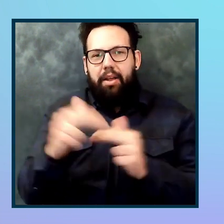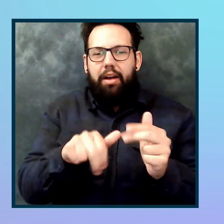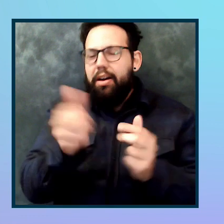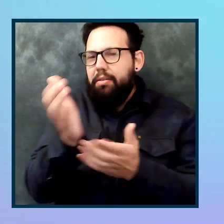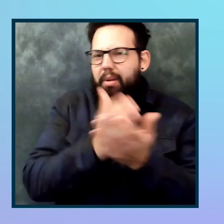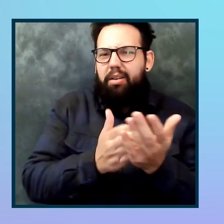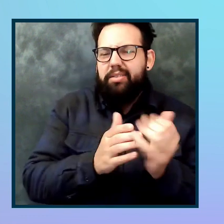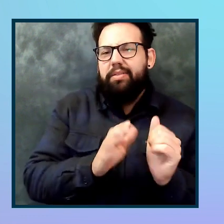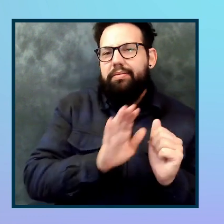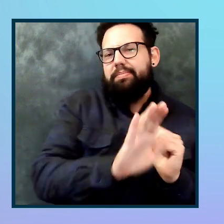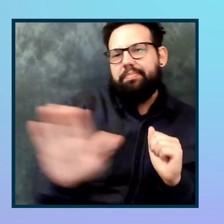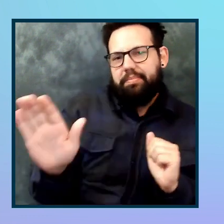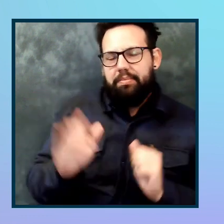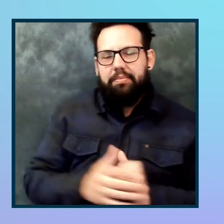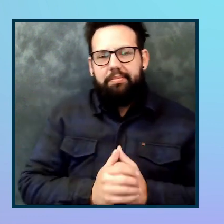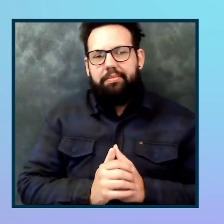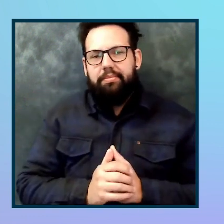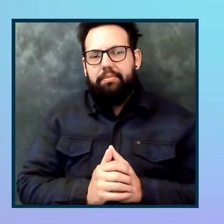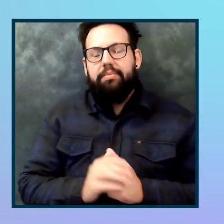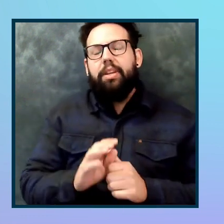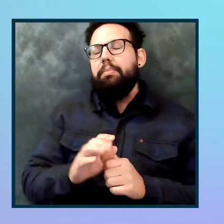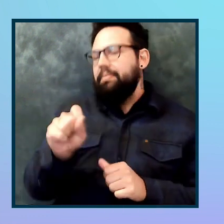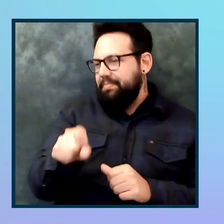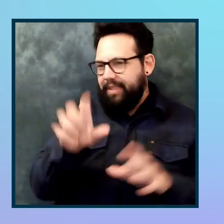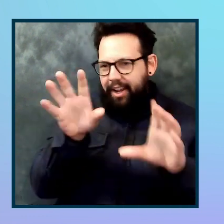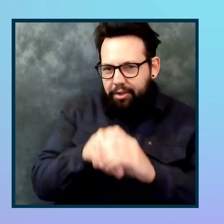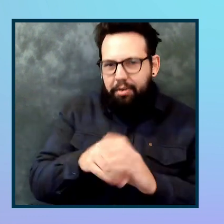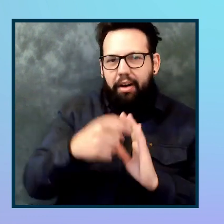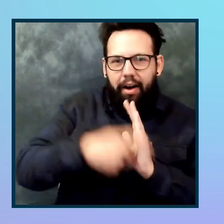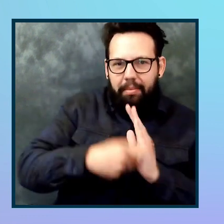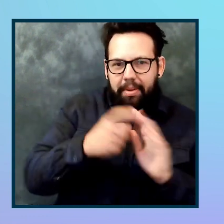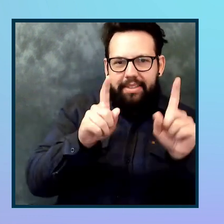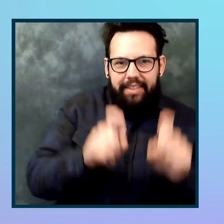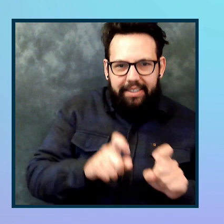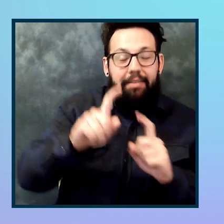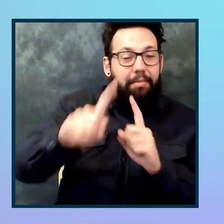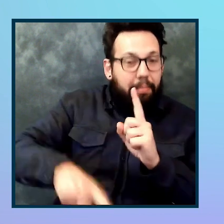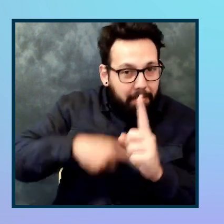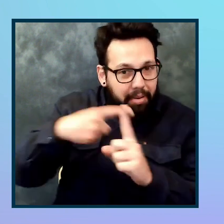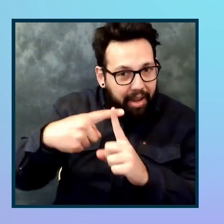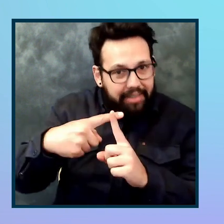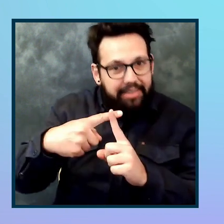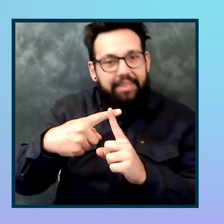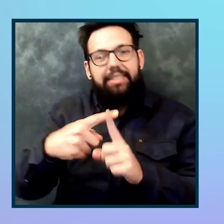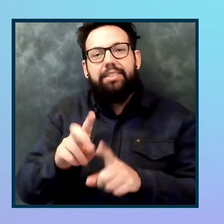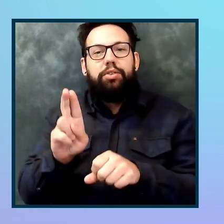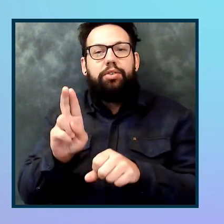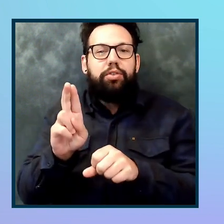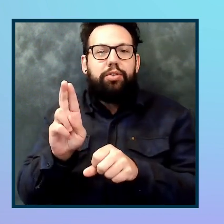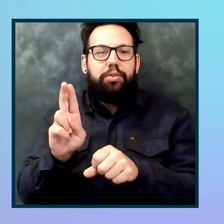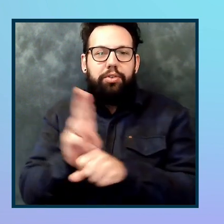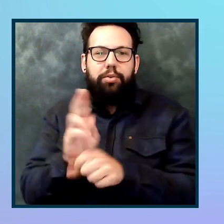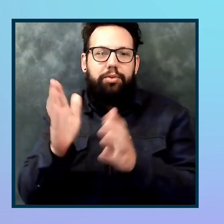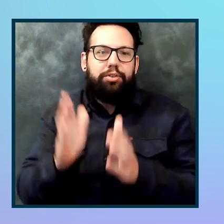mean, include automated testing and include the screen reader and user acceptance testing in your